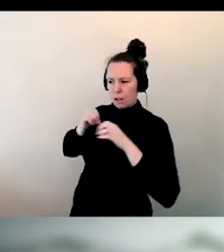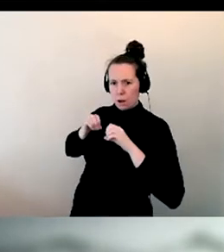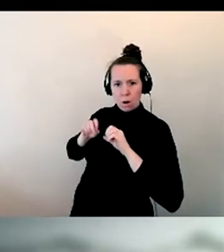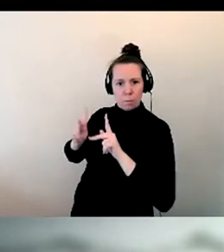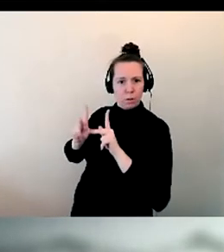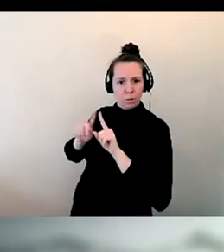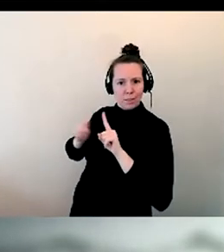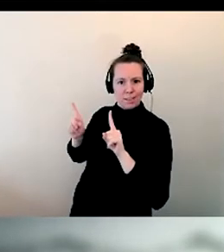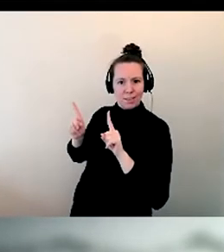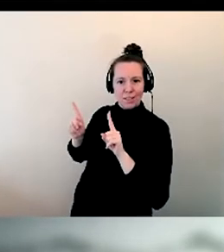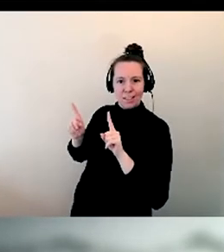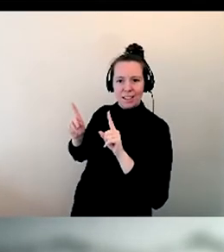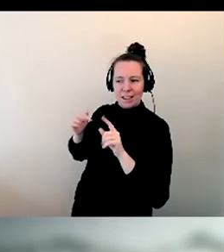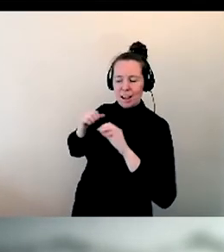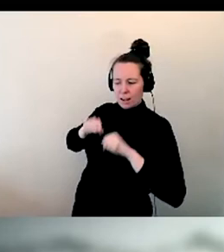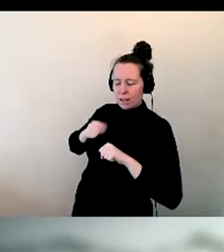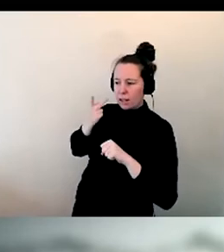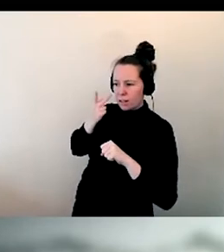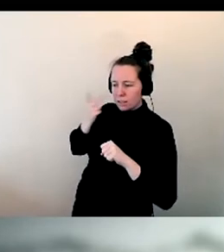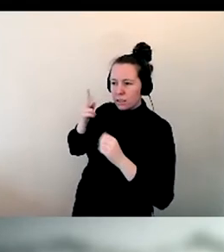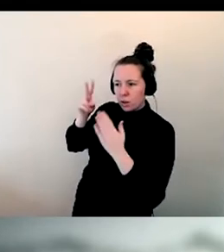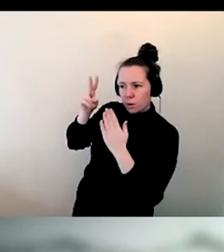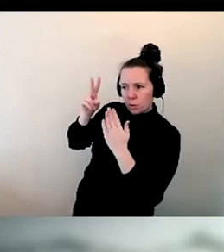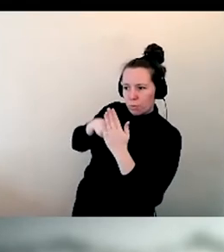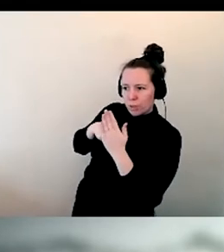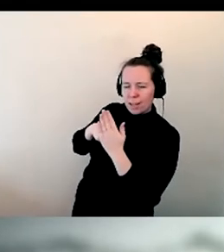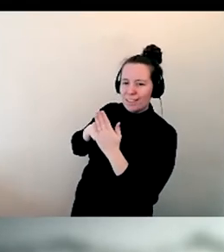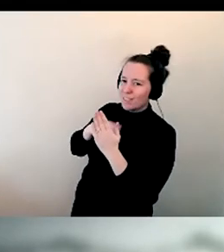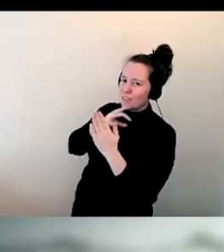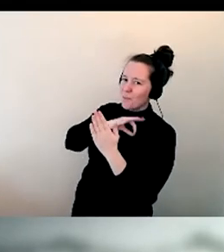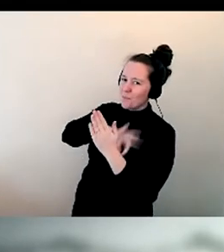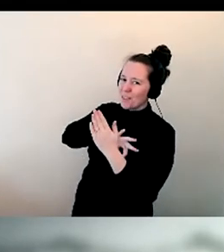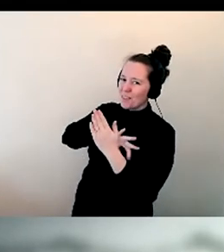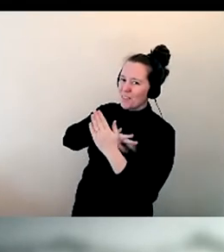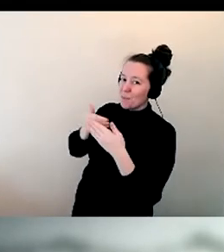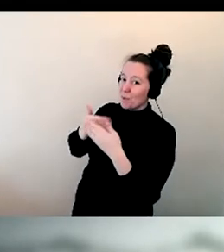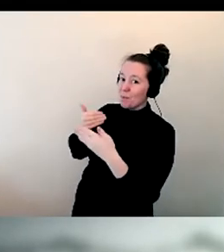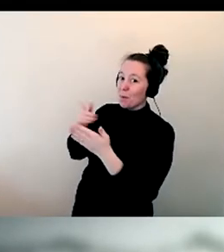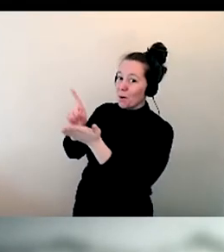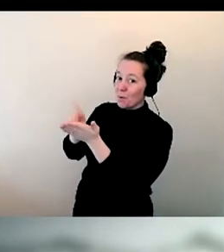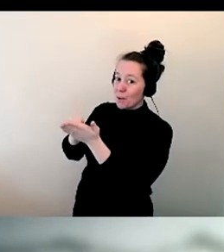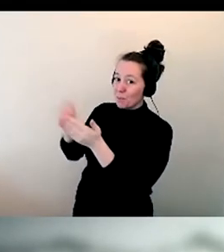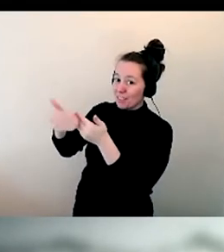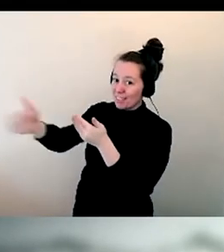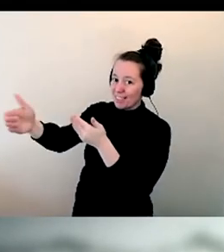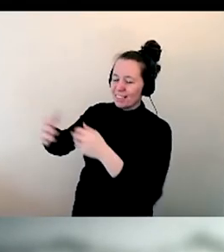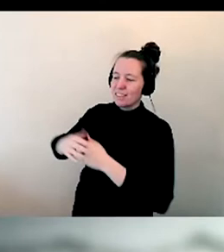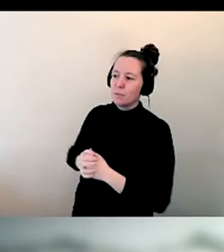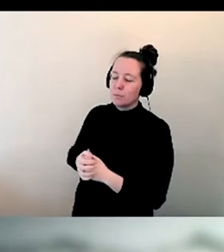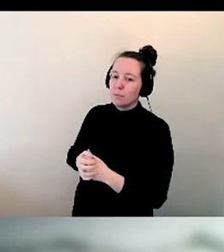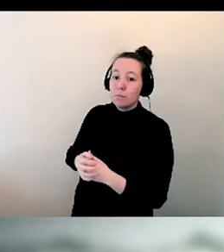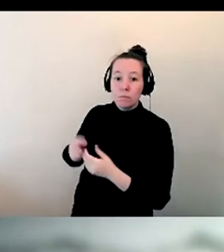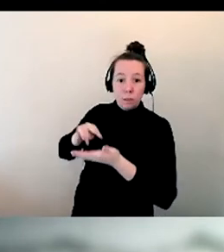so you get that advantage and there's that benefit, but they also have more reviewers and people can